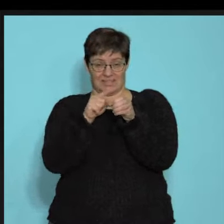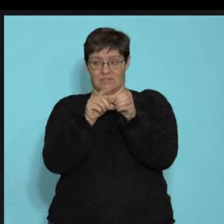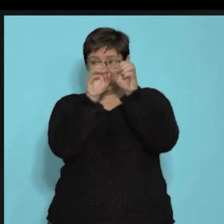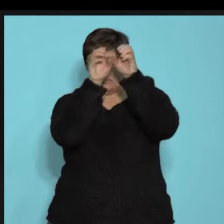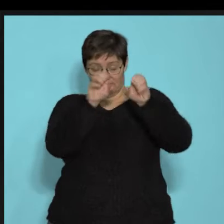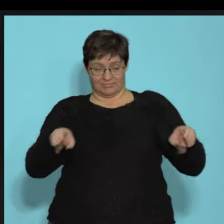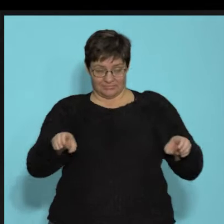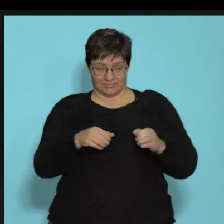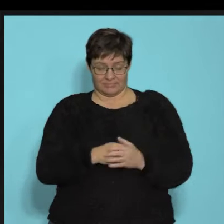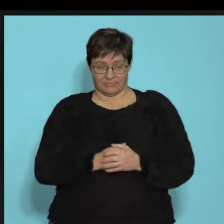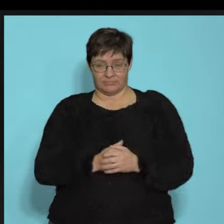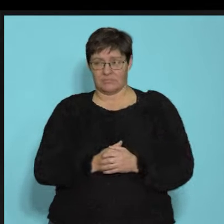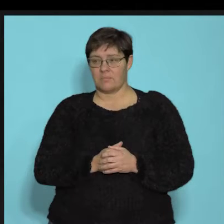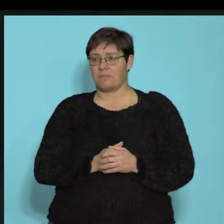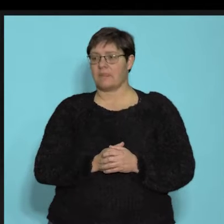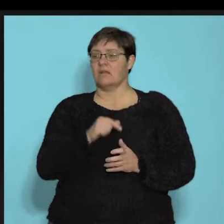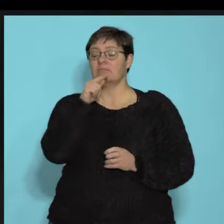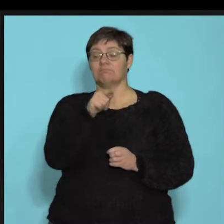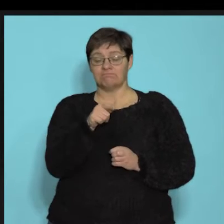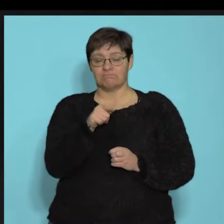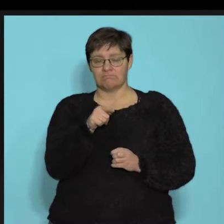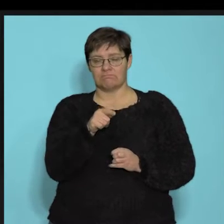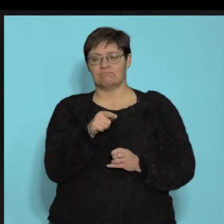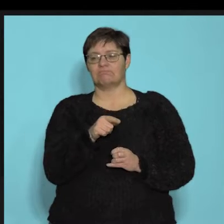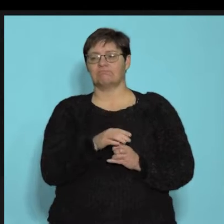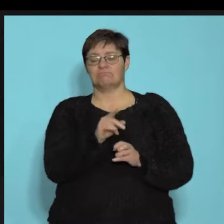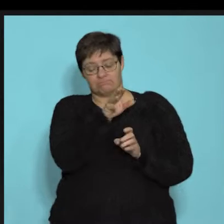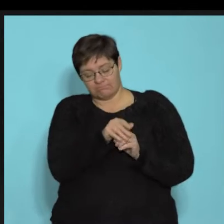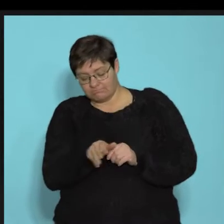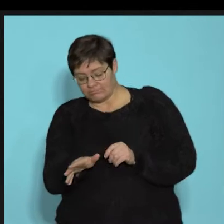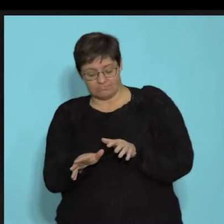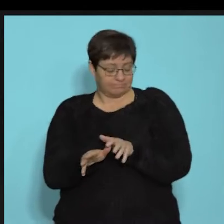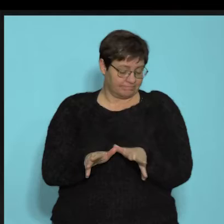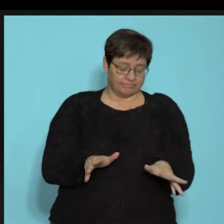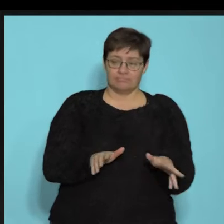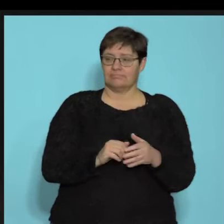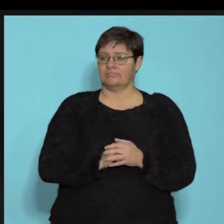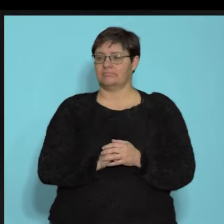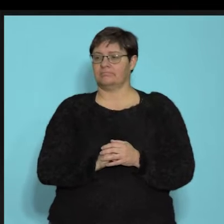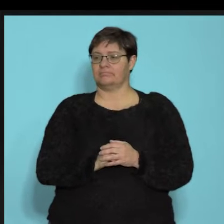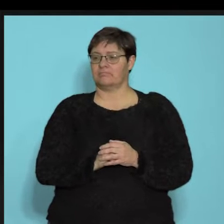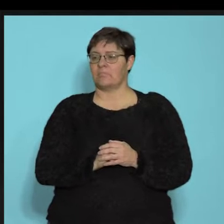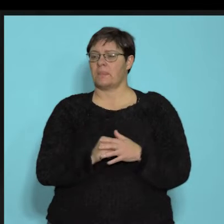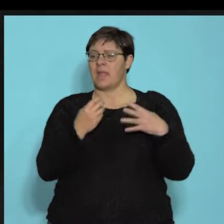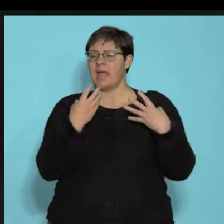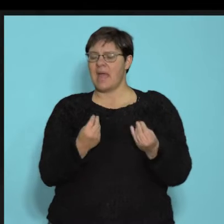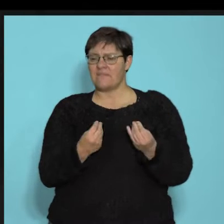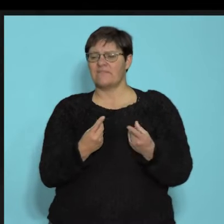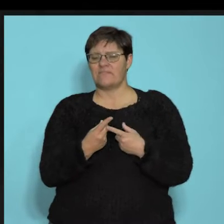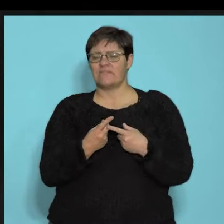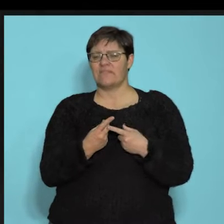two lungs. So the trachea is then going to divert. As you can see over here, there also is a little bit